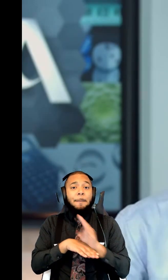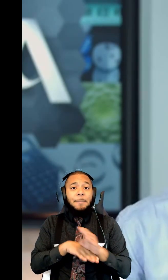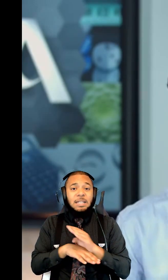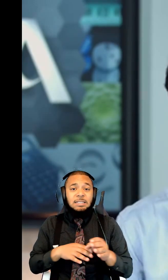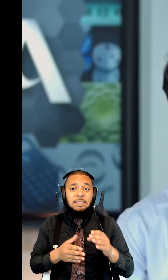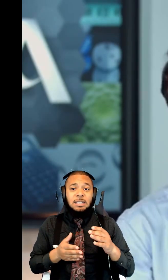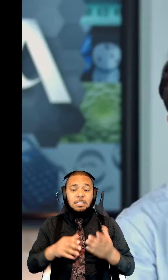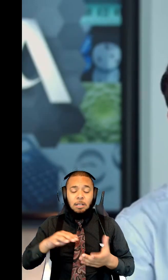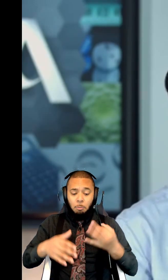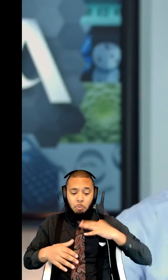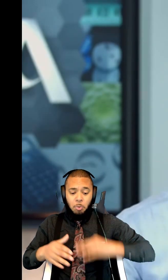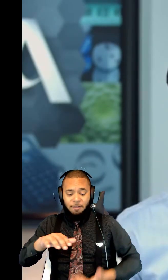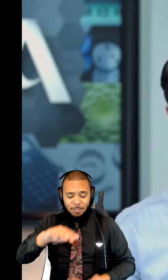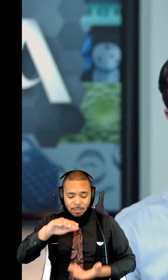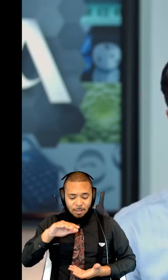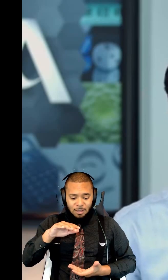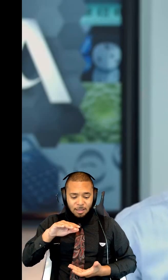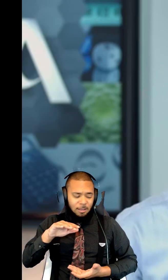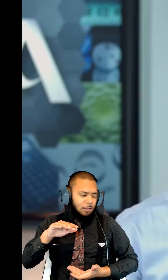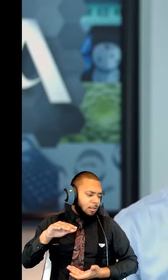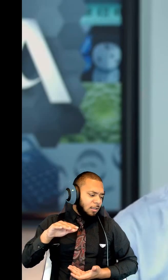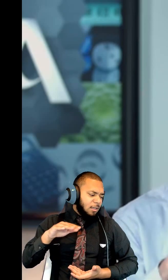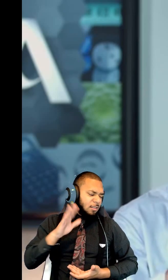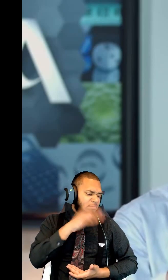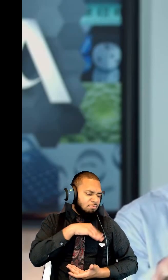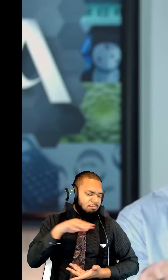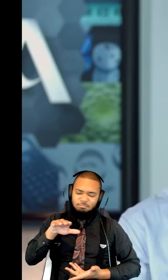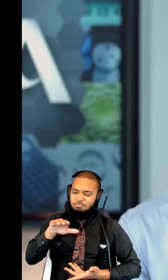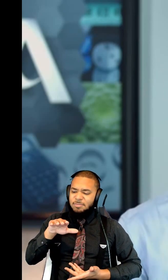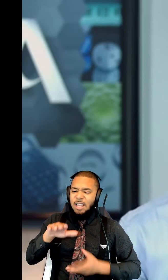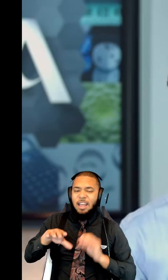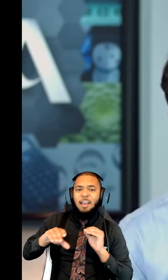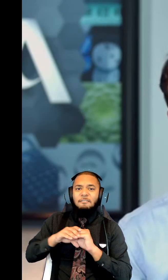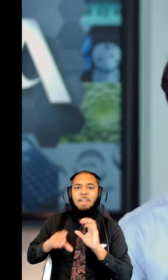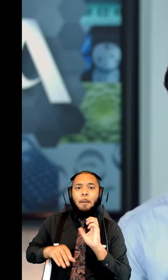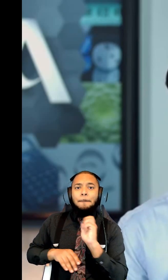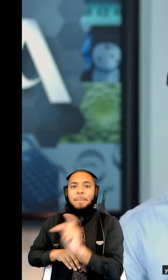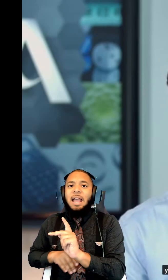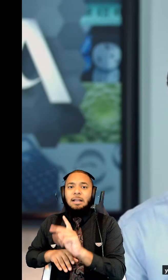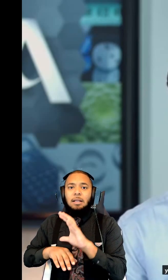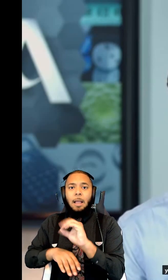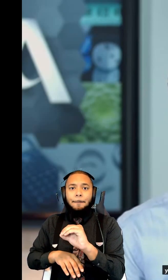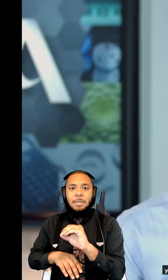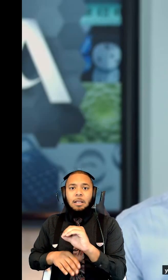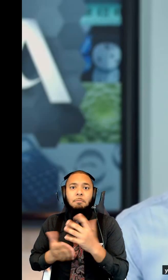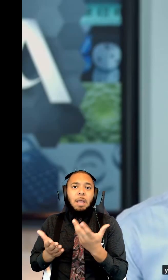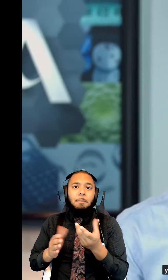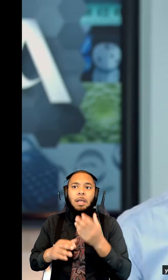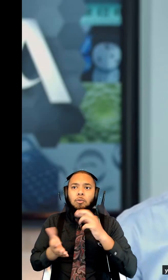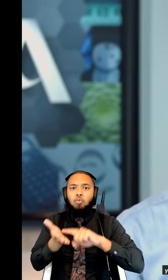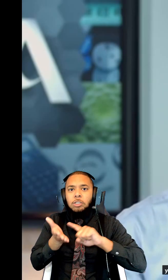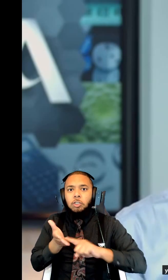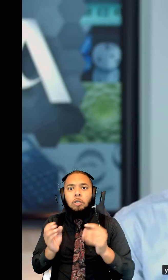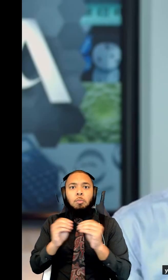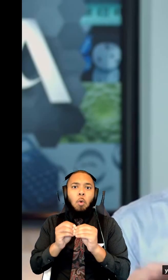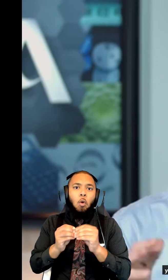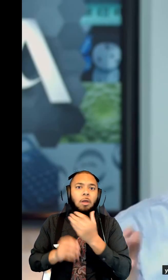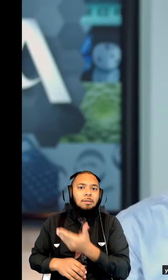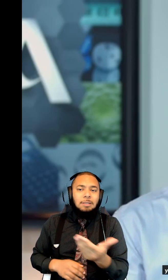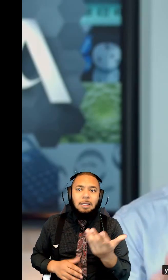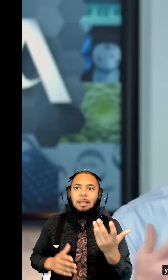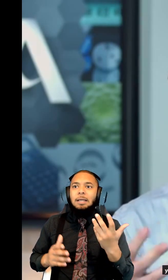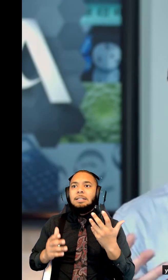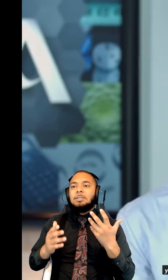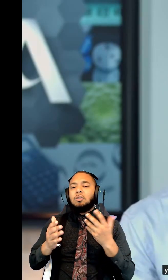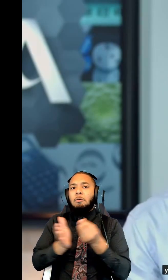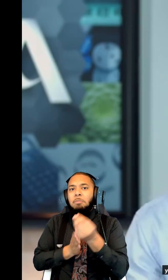acquire new customers or hire more employees. They don't have to distribute the dividends to the owners. So you